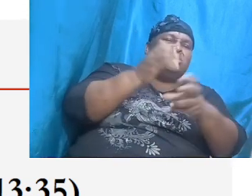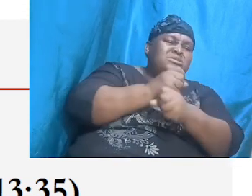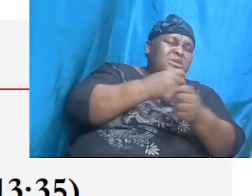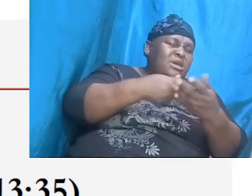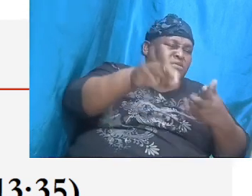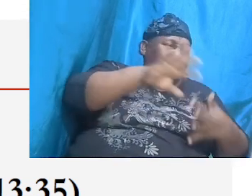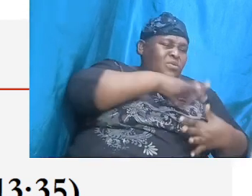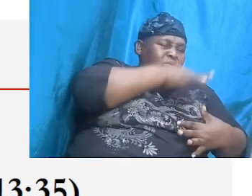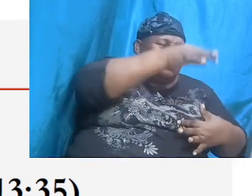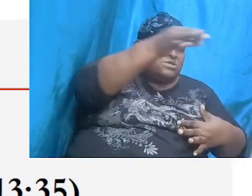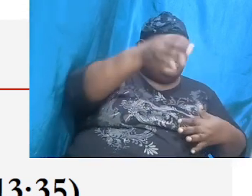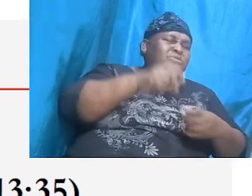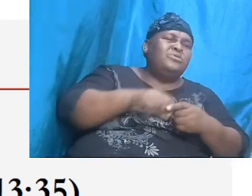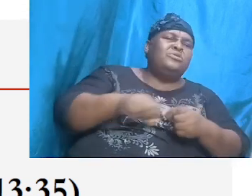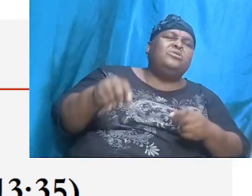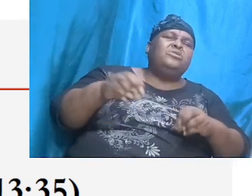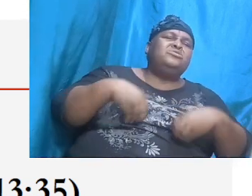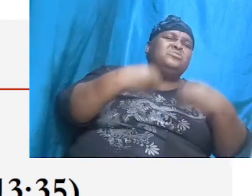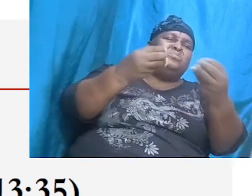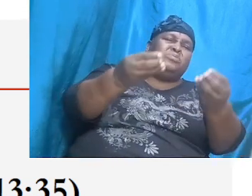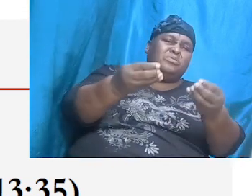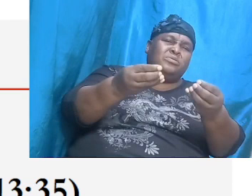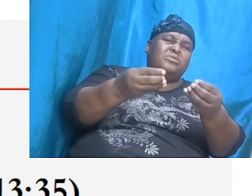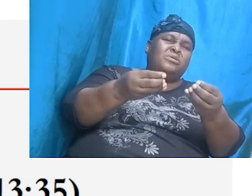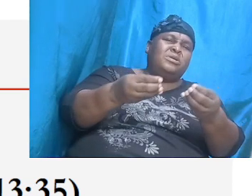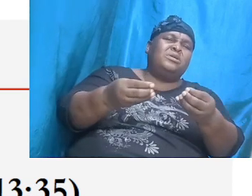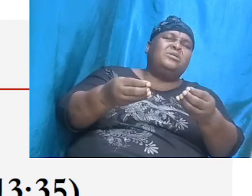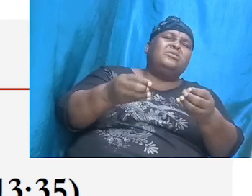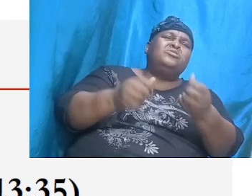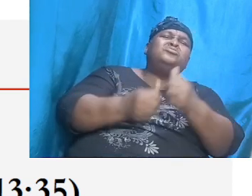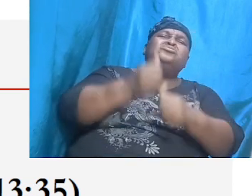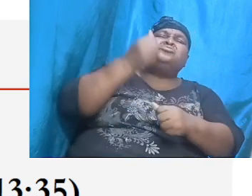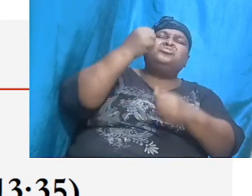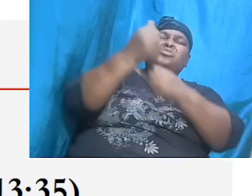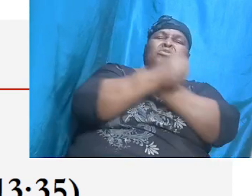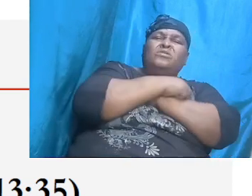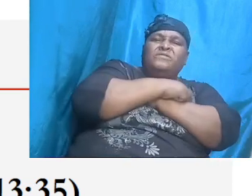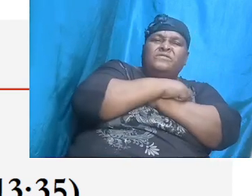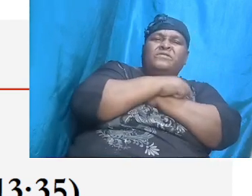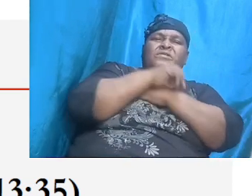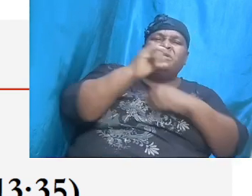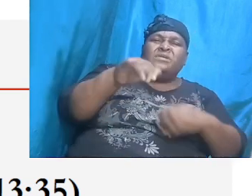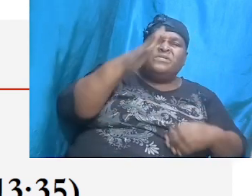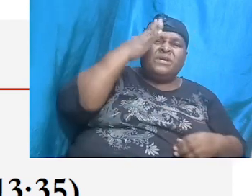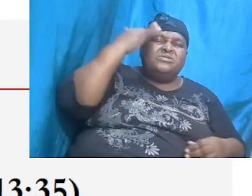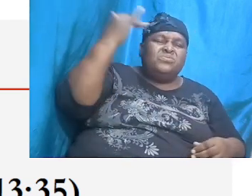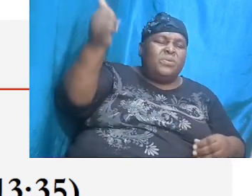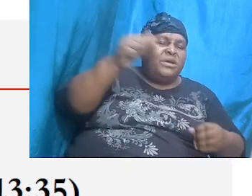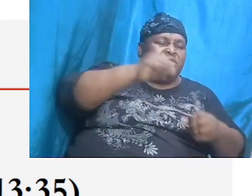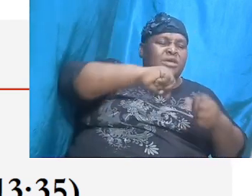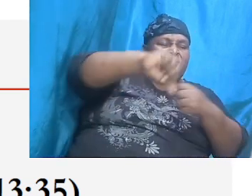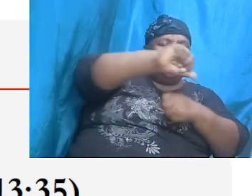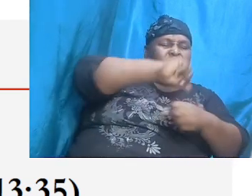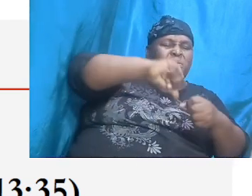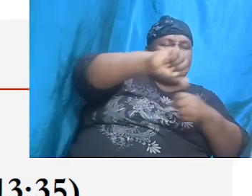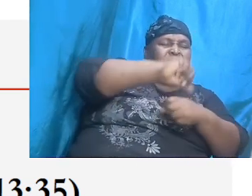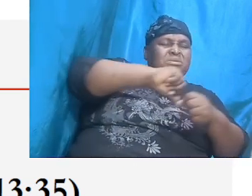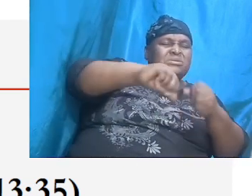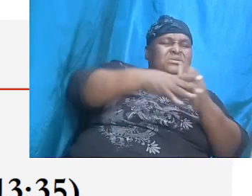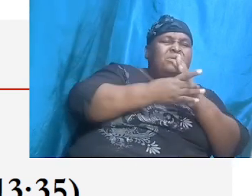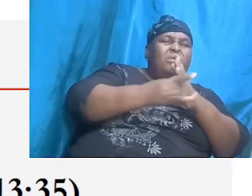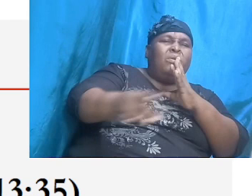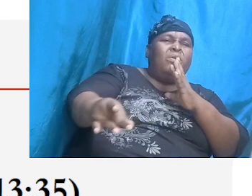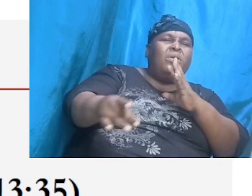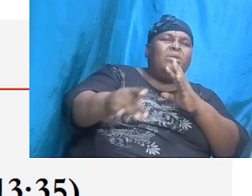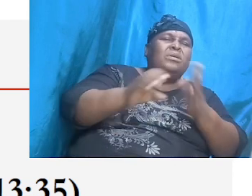to produce such a love. Amen. That is why the anointed oil consecrated them. It was the Holy